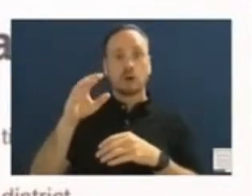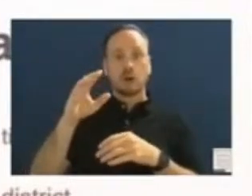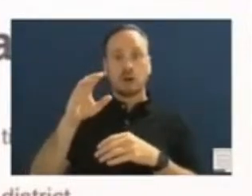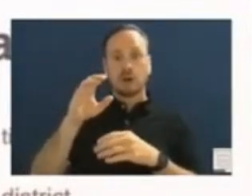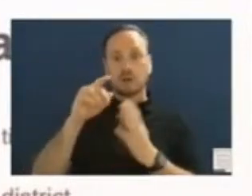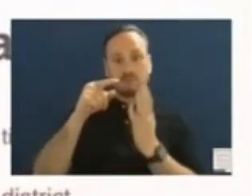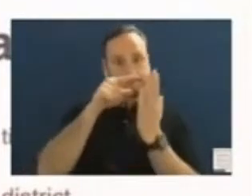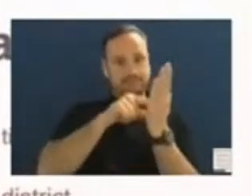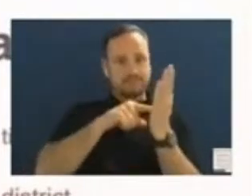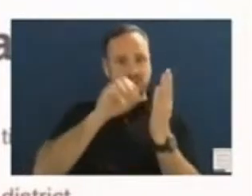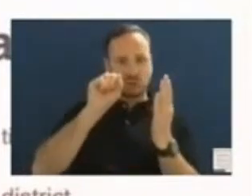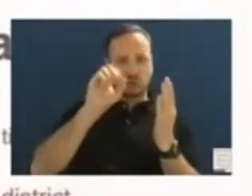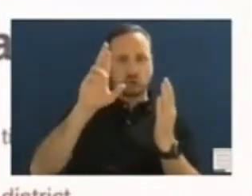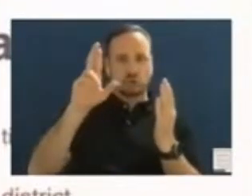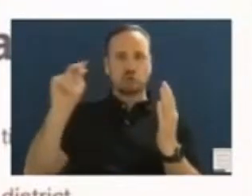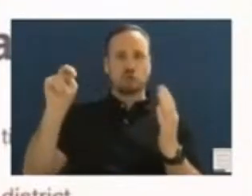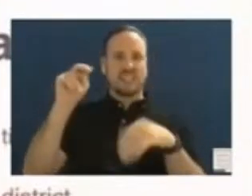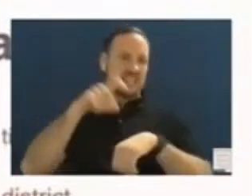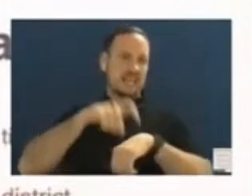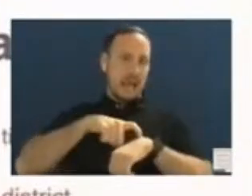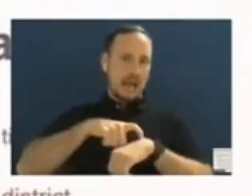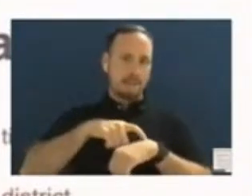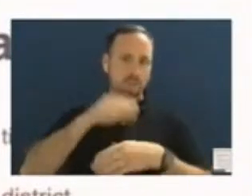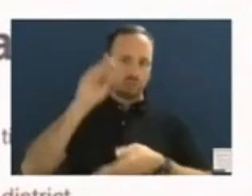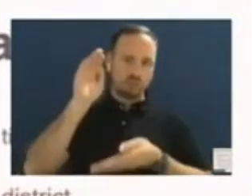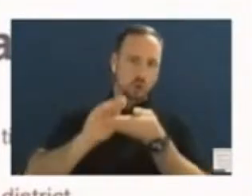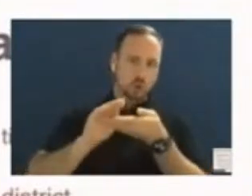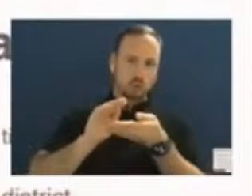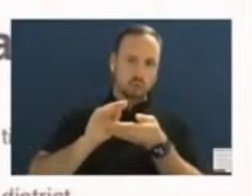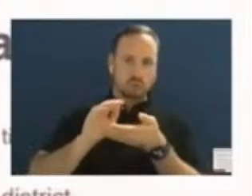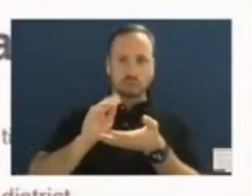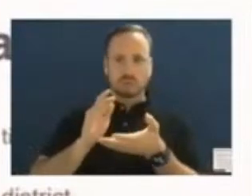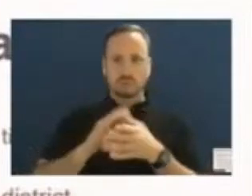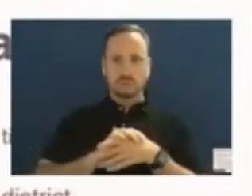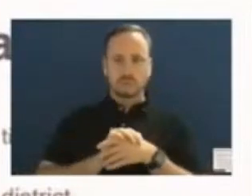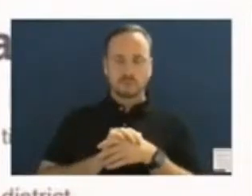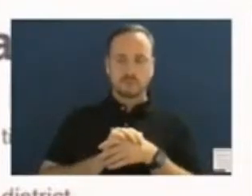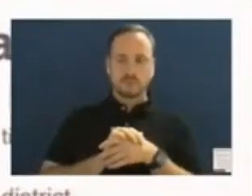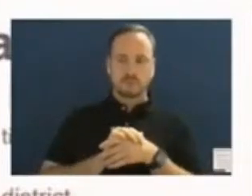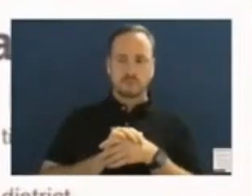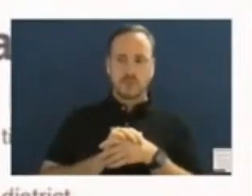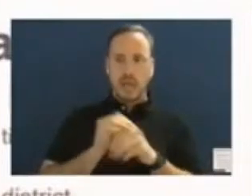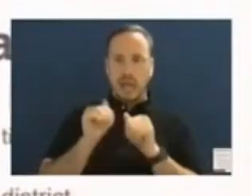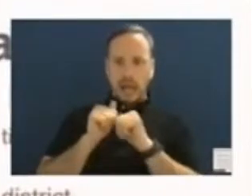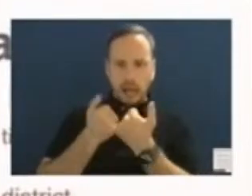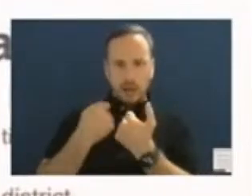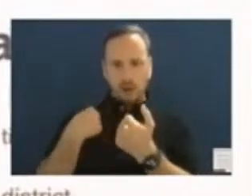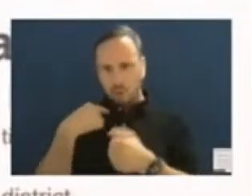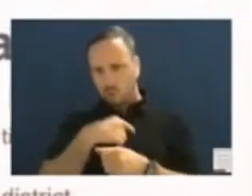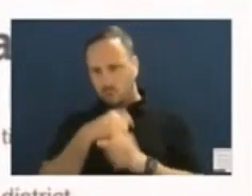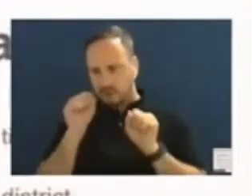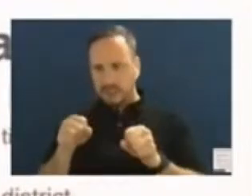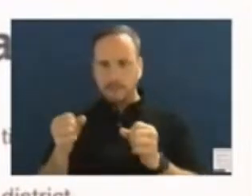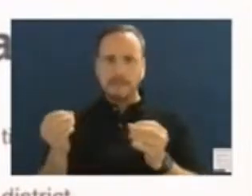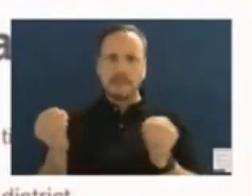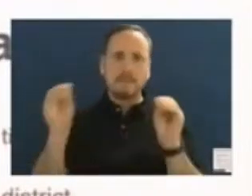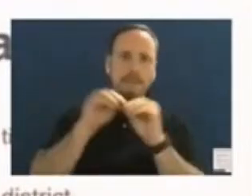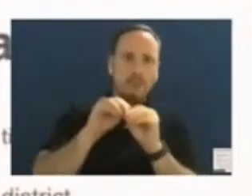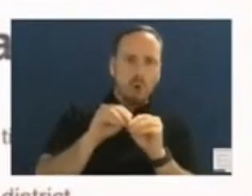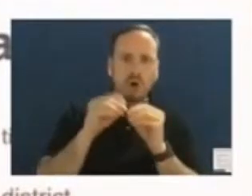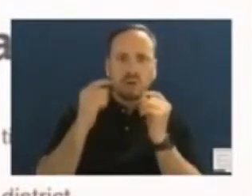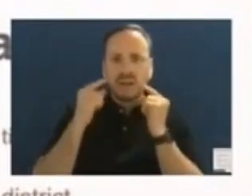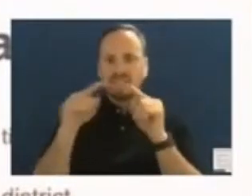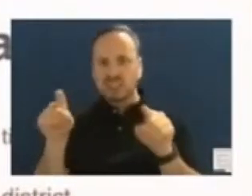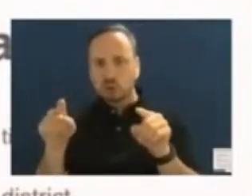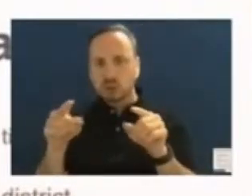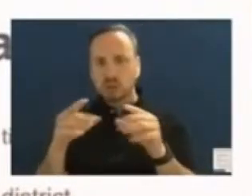to make sure that in any instances we may have opportunities to be more efficient and streamline screen time, that we want to make sure